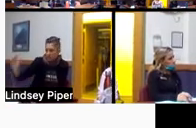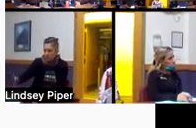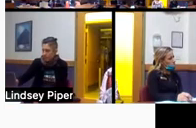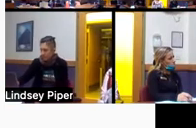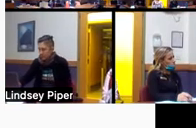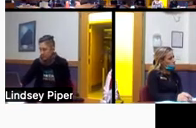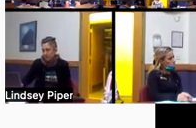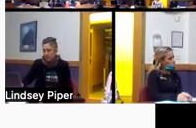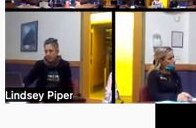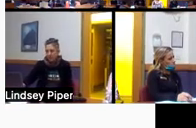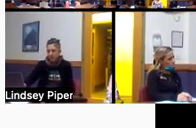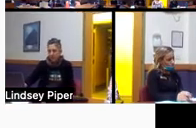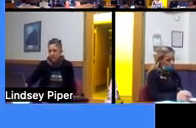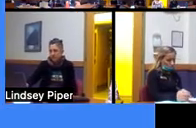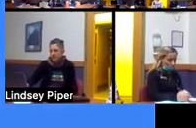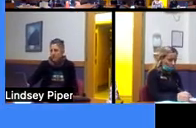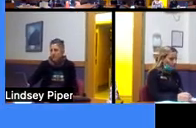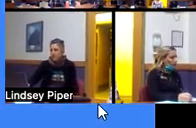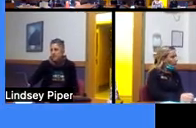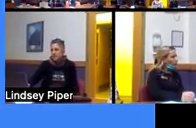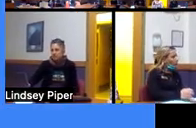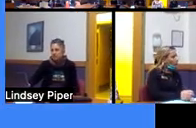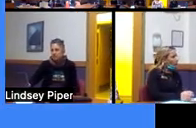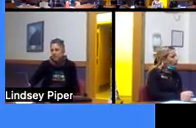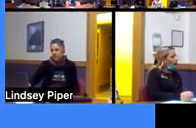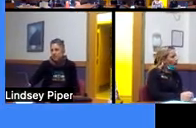So next slide.